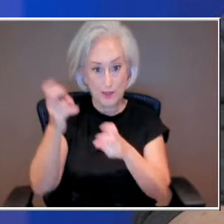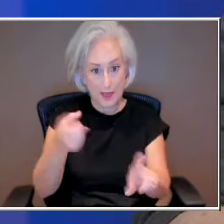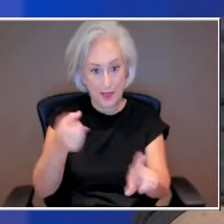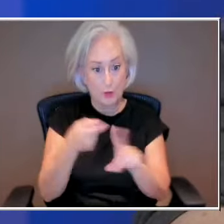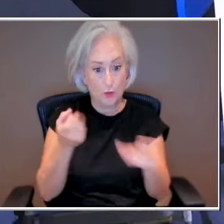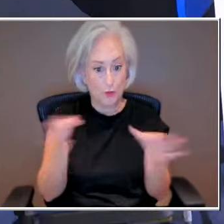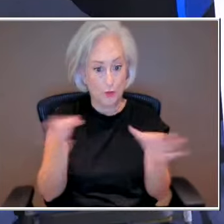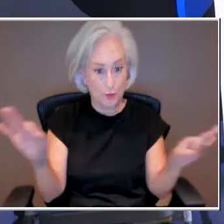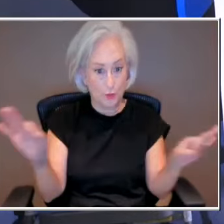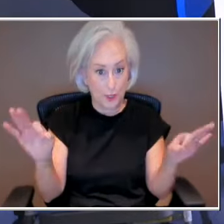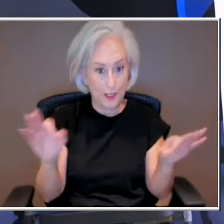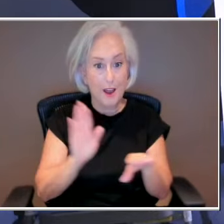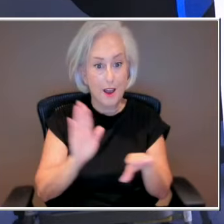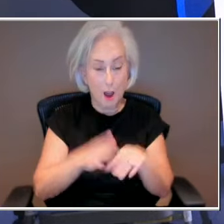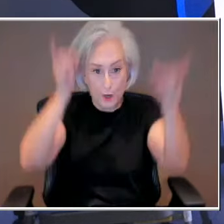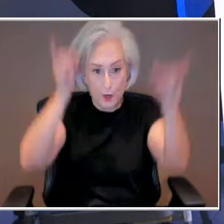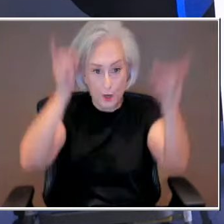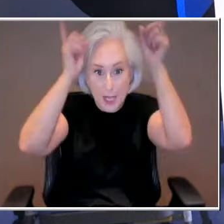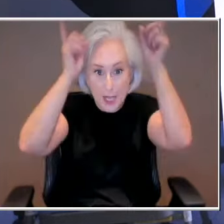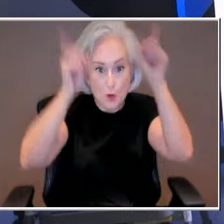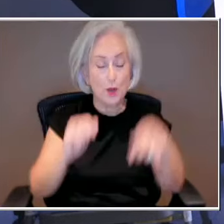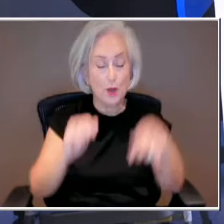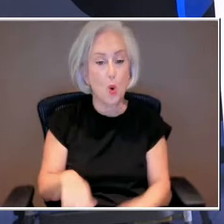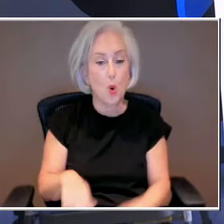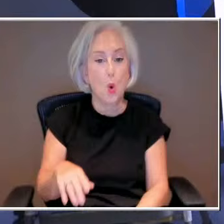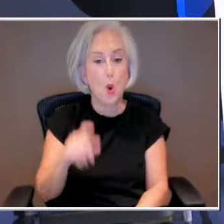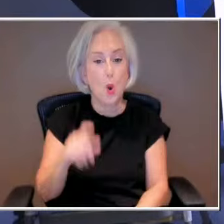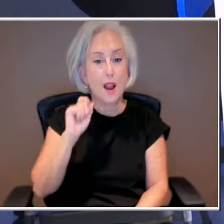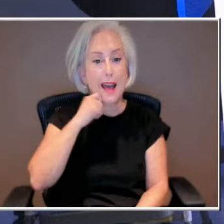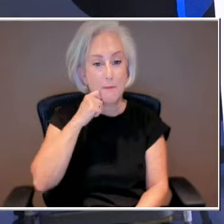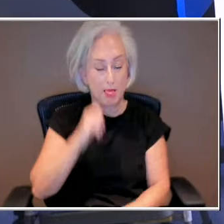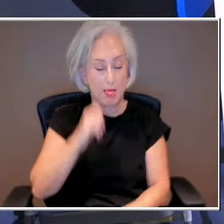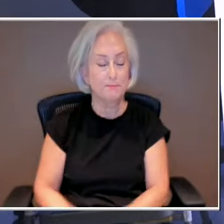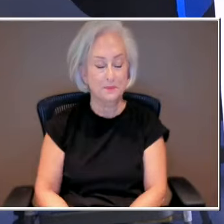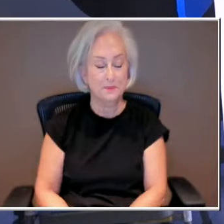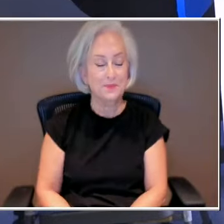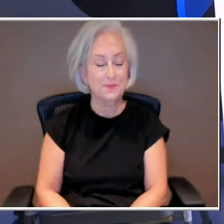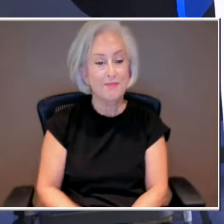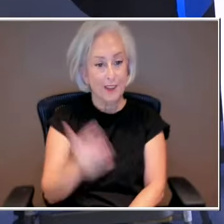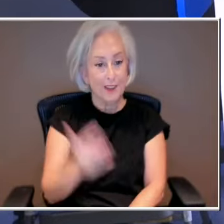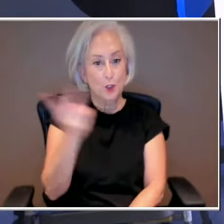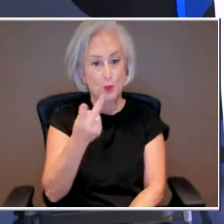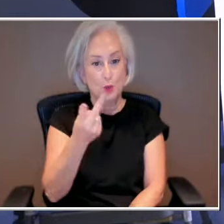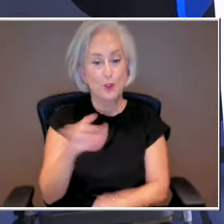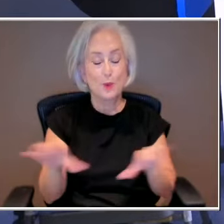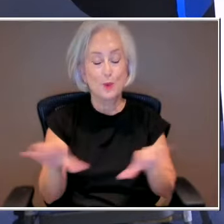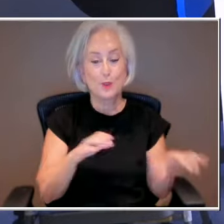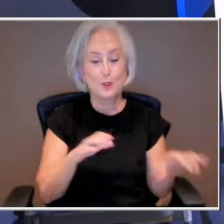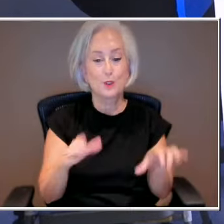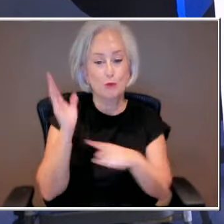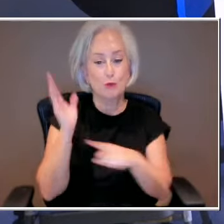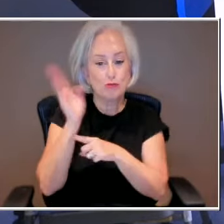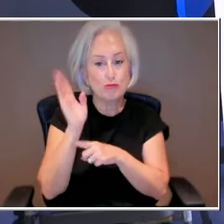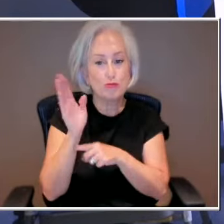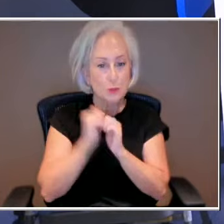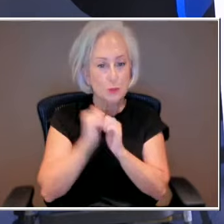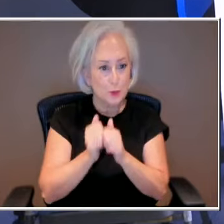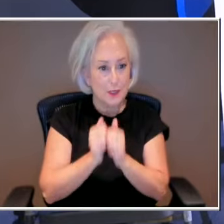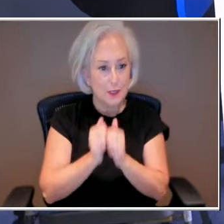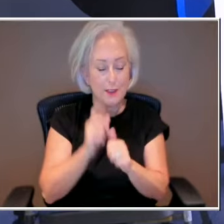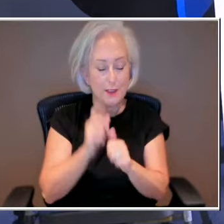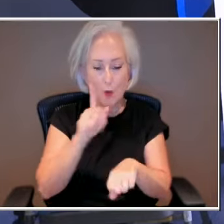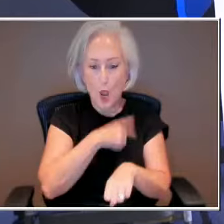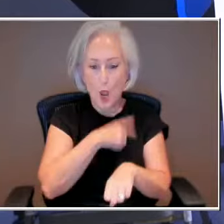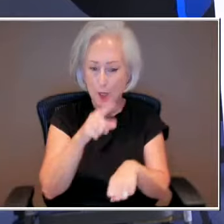phone. So great information. You two have been doing this together for so long, and you've supported Bret every step of the way.